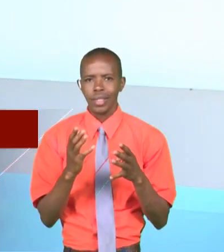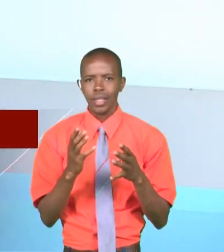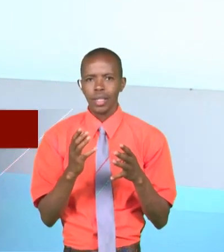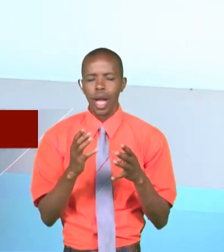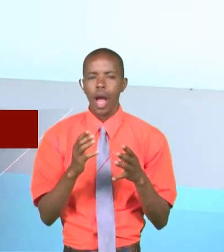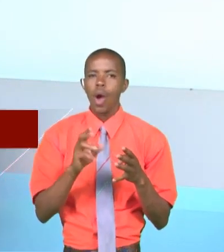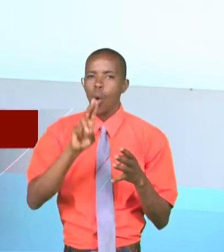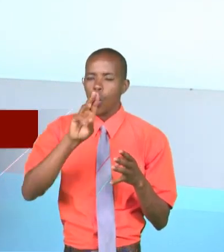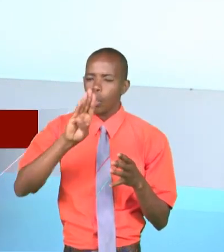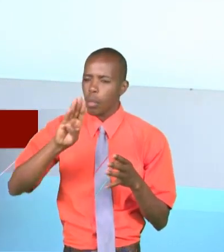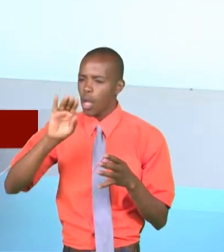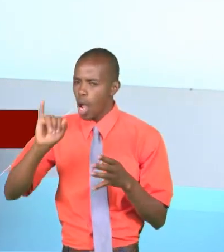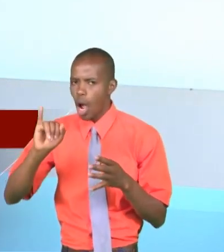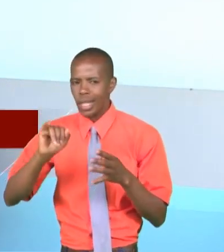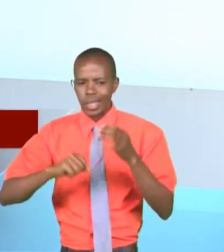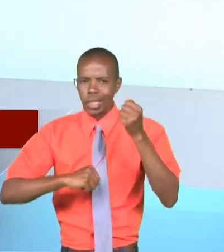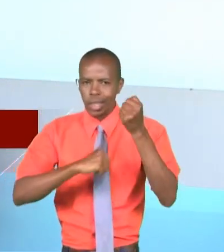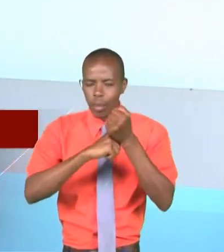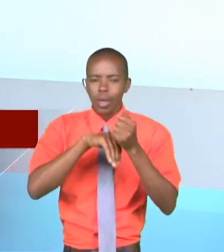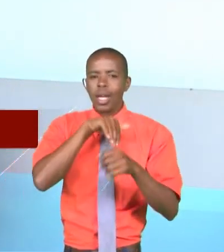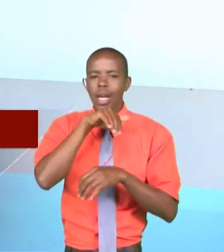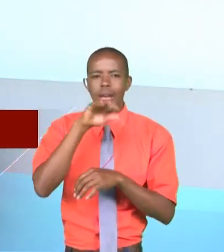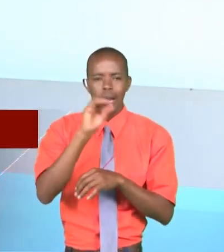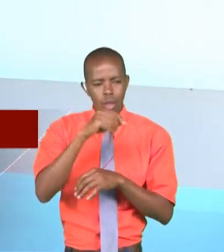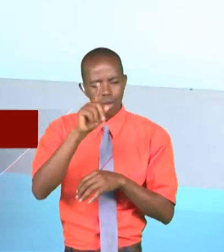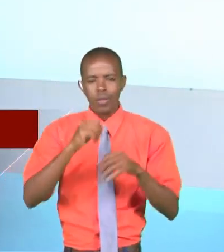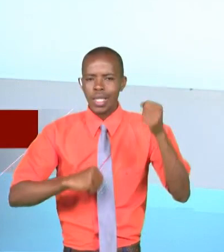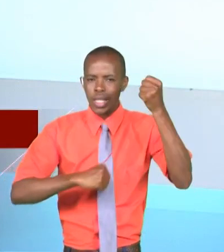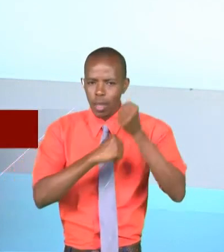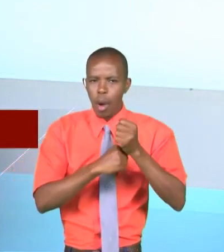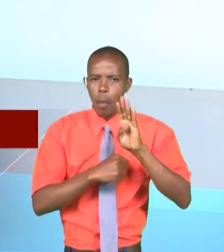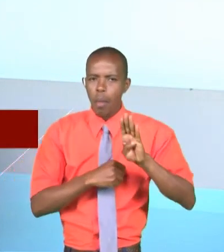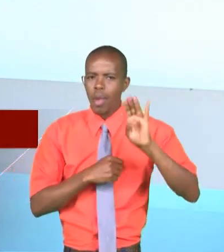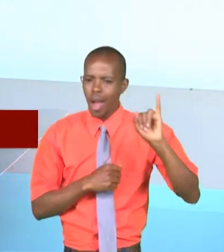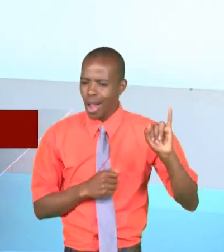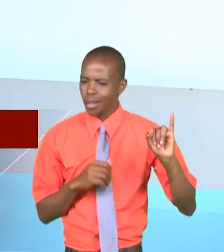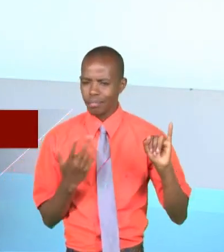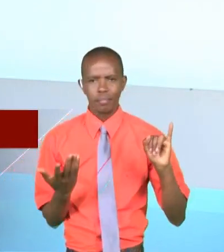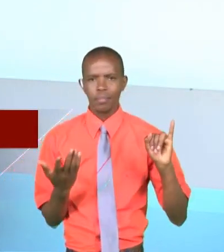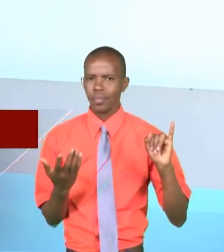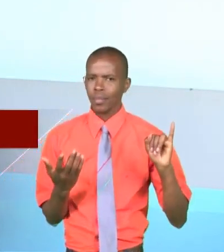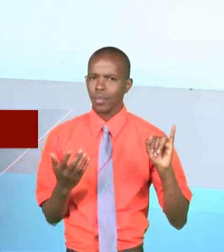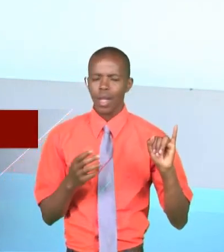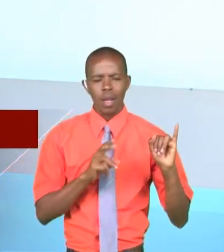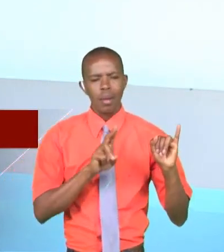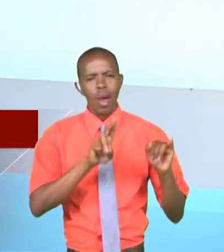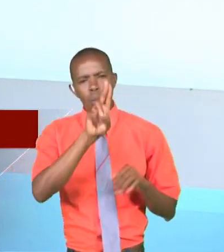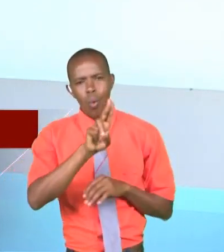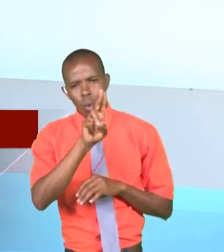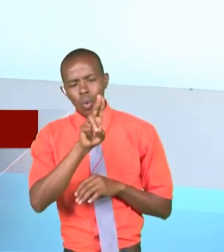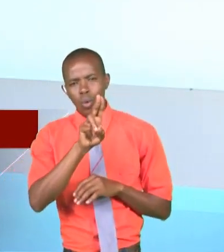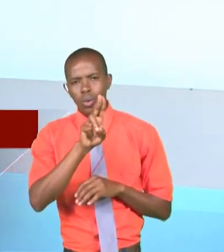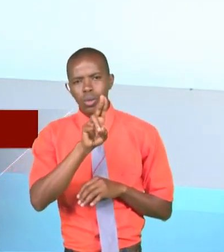and the BBI. You don't seem to support Raila Odinga, but you support the BBI. Yes. Now, does Uhuru Kenyatta,